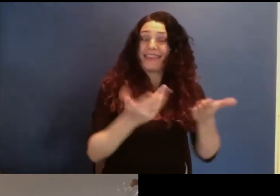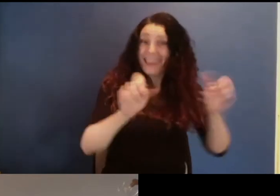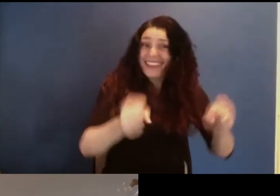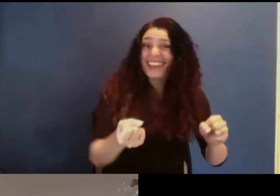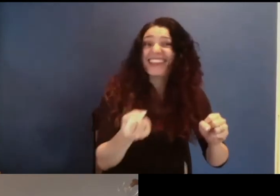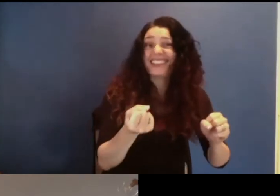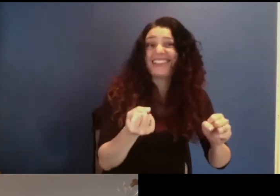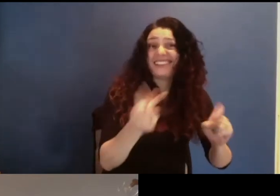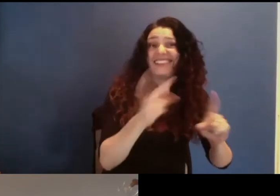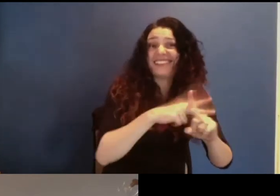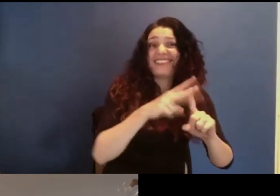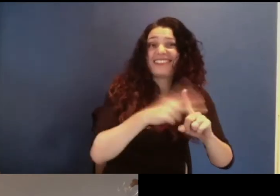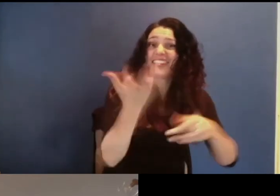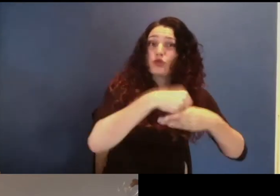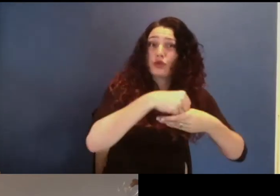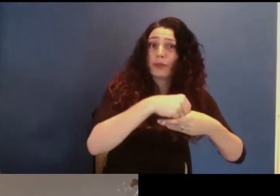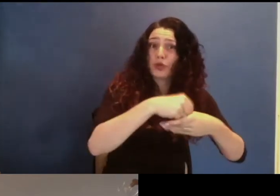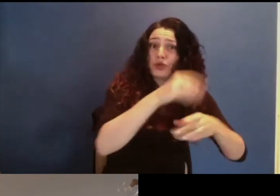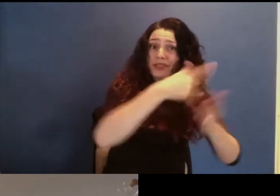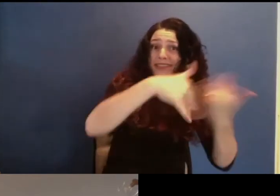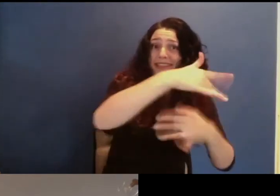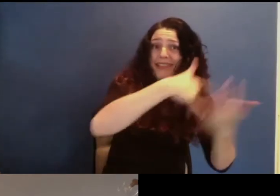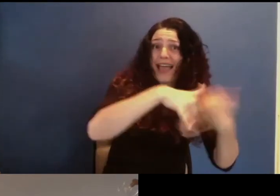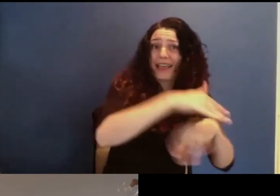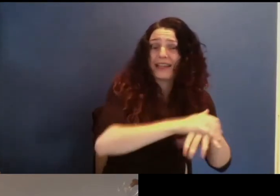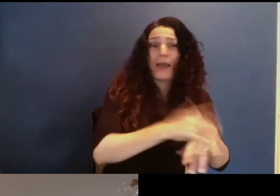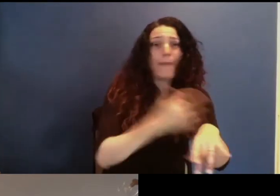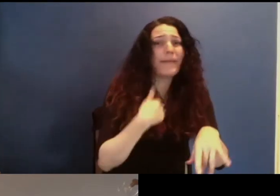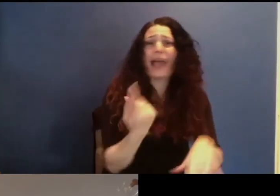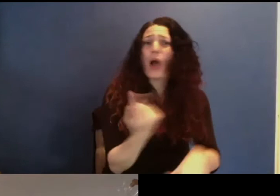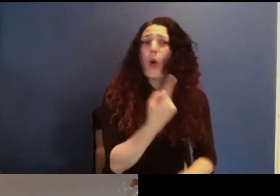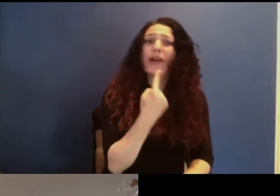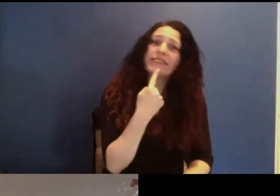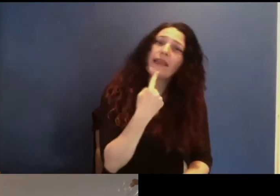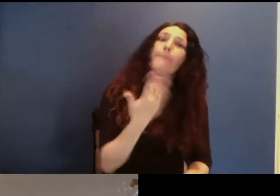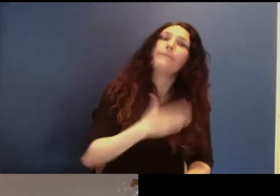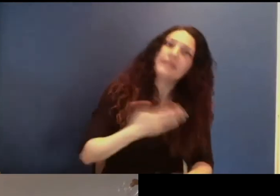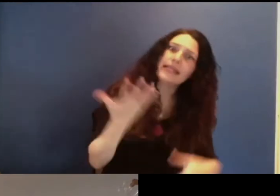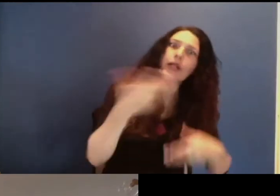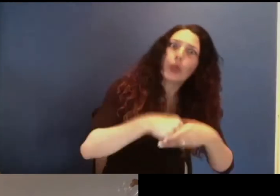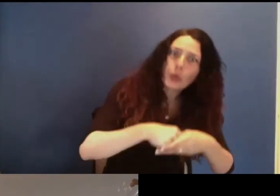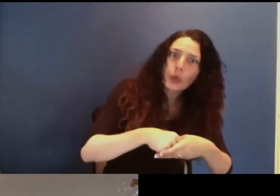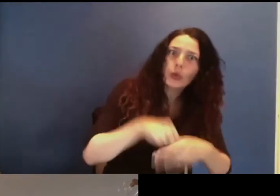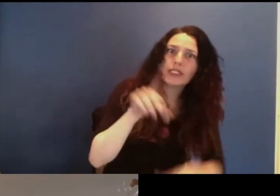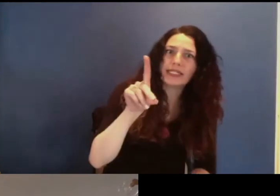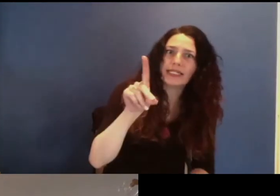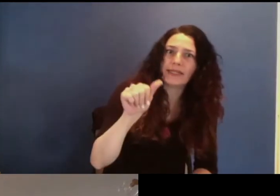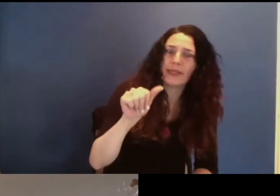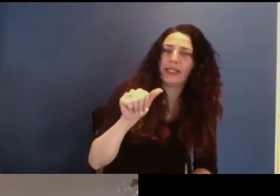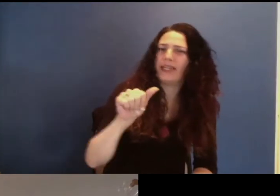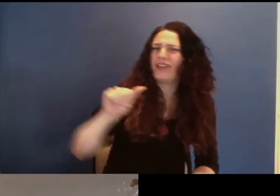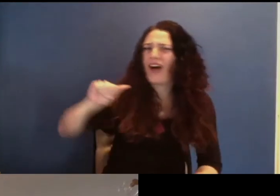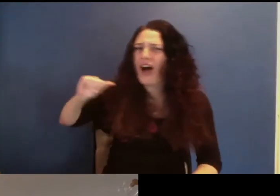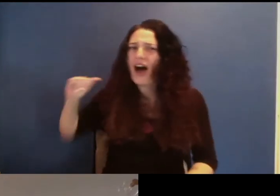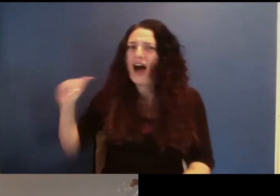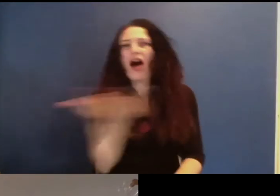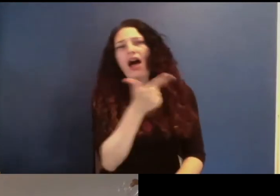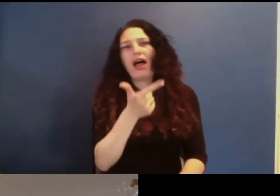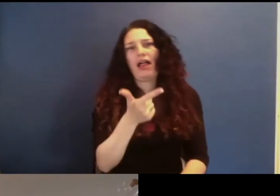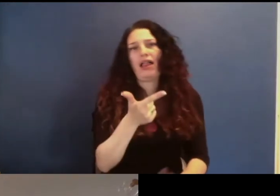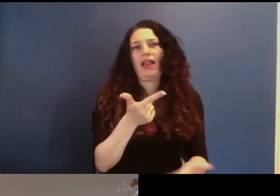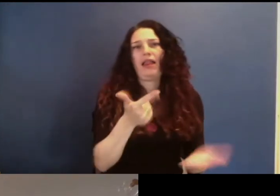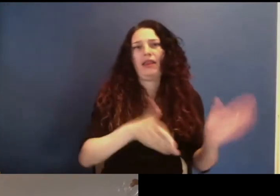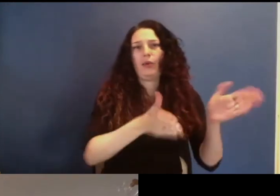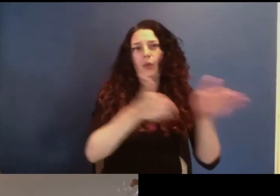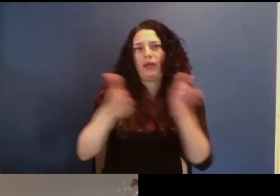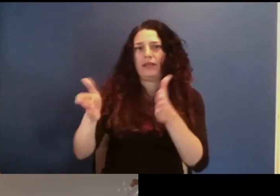I always say, is like, include disability in all the forms of diversity that you think about. And it's like, when you think about LGBTQ and people of